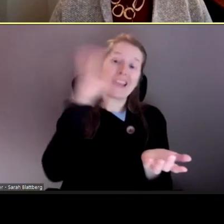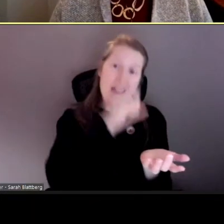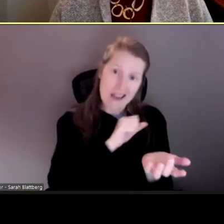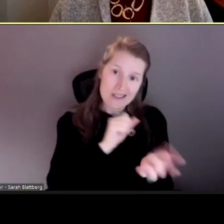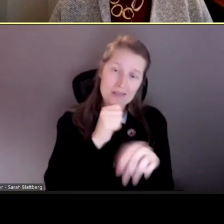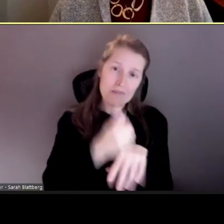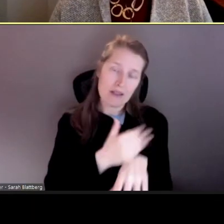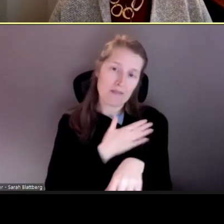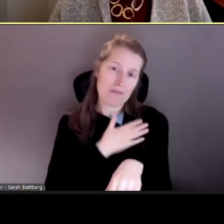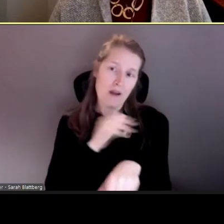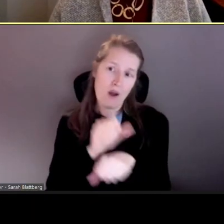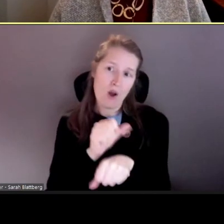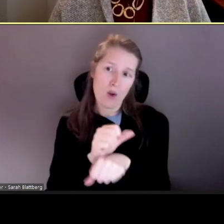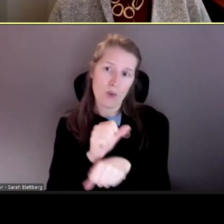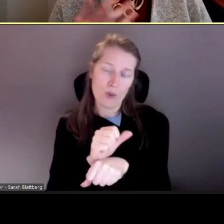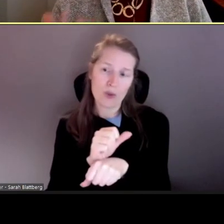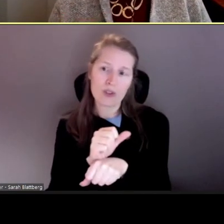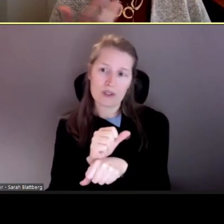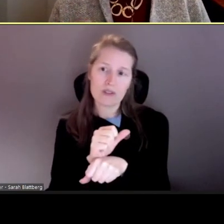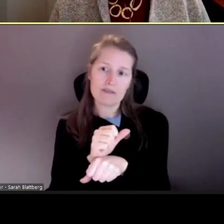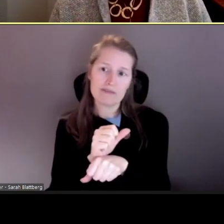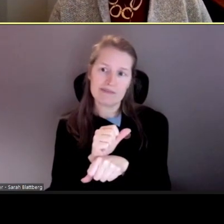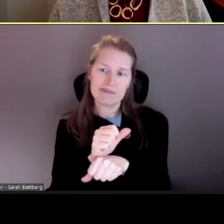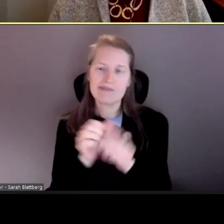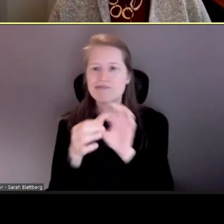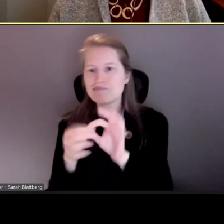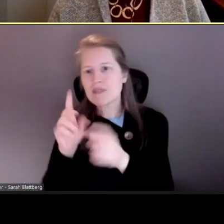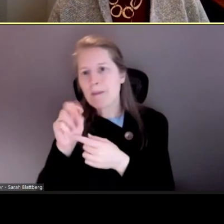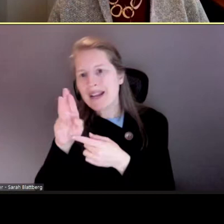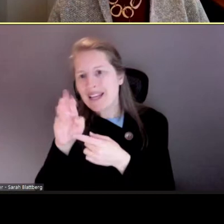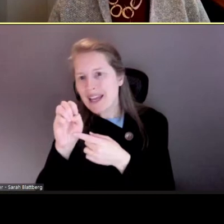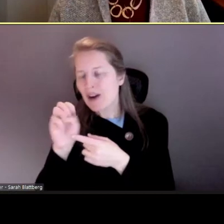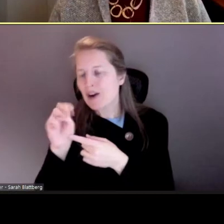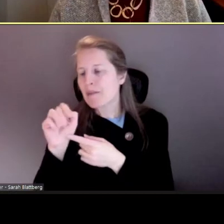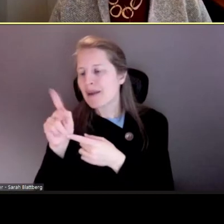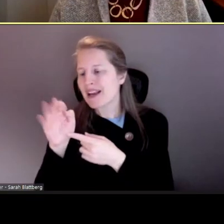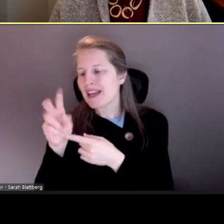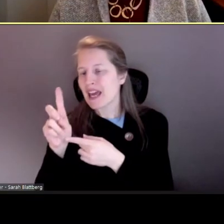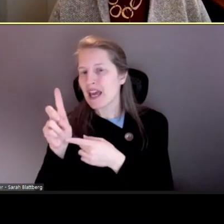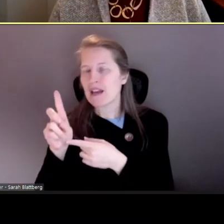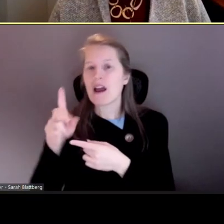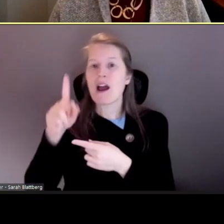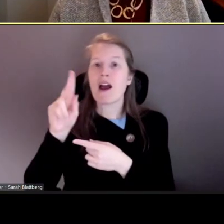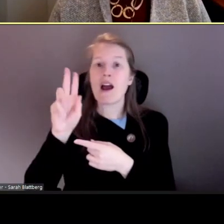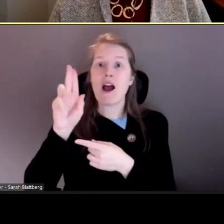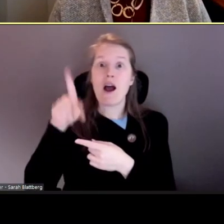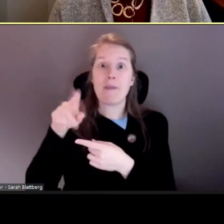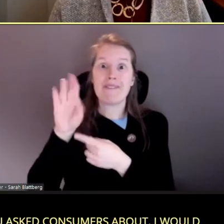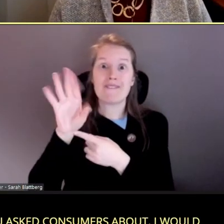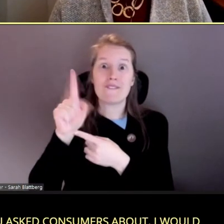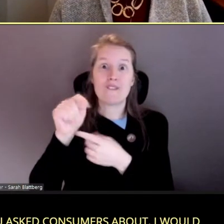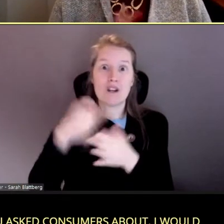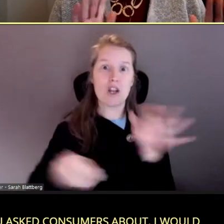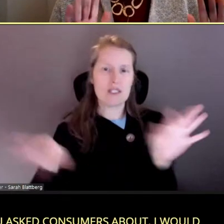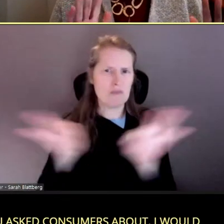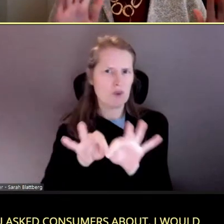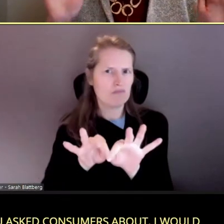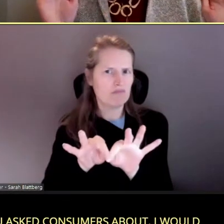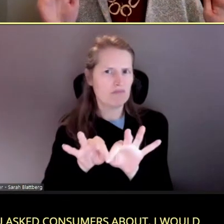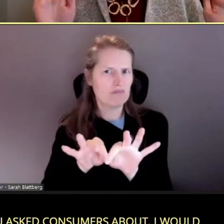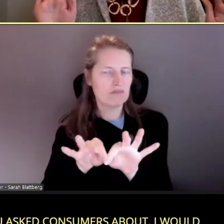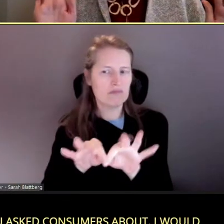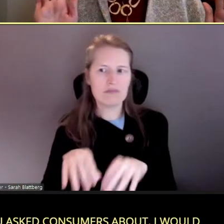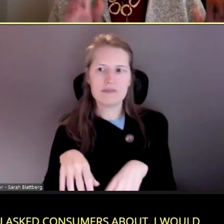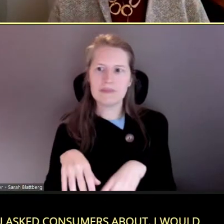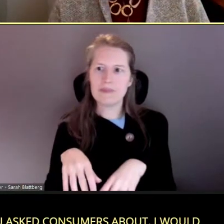in on things like Medicare and Medicaid, that the upfront cost is very important. There's some upfront costs, so, you